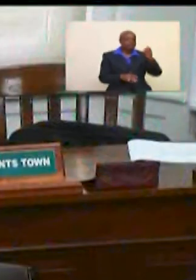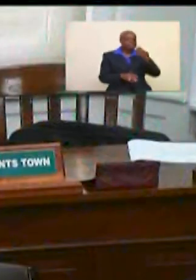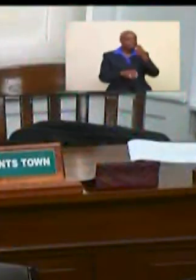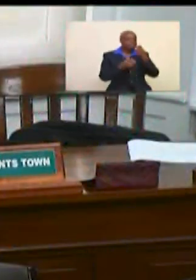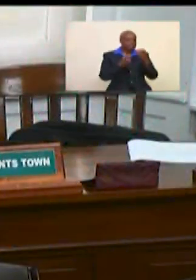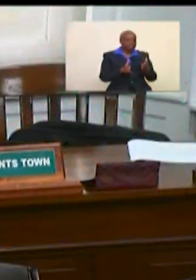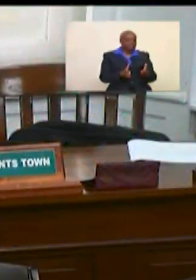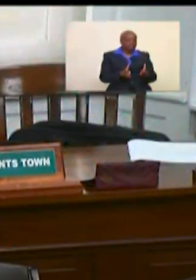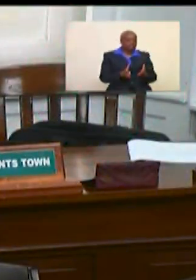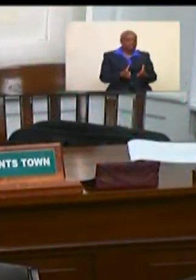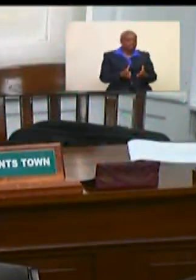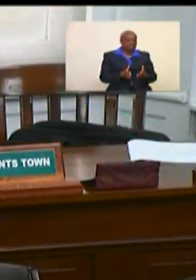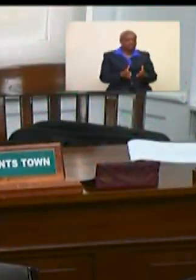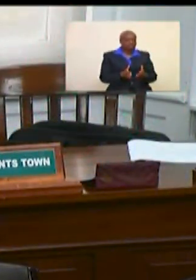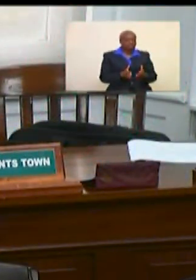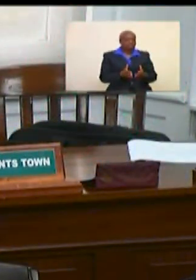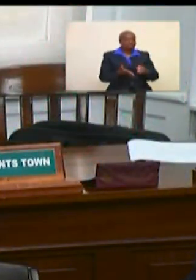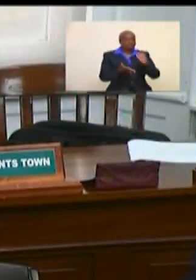Madam Speaker has already been laid,